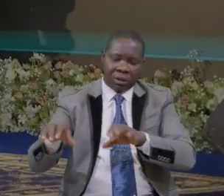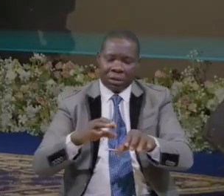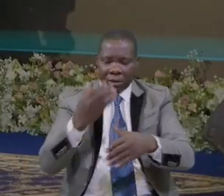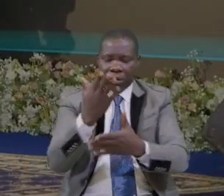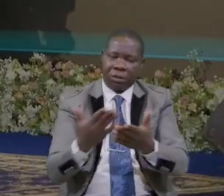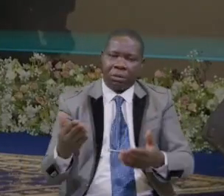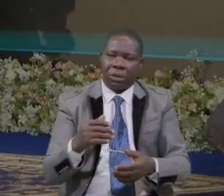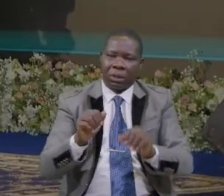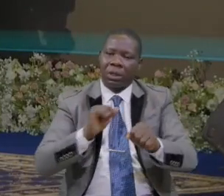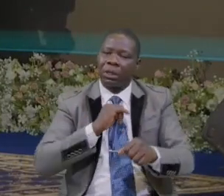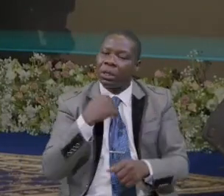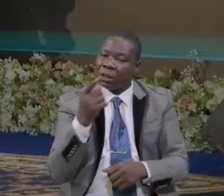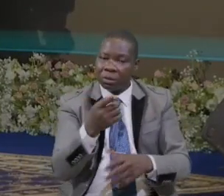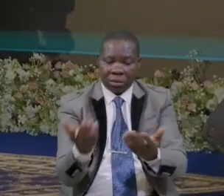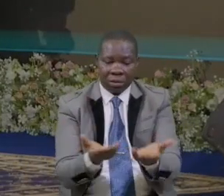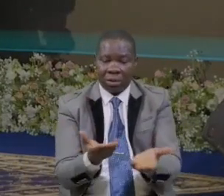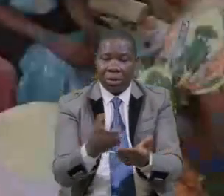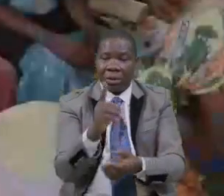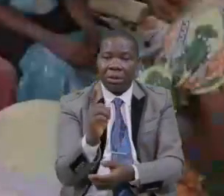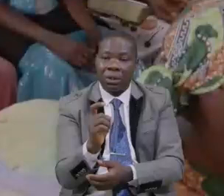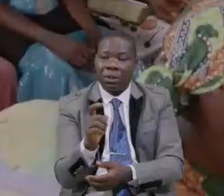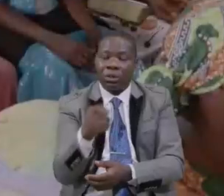here? You will do something.